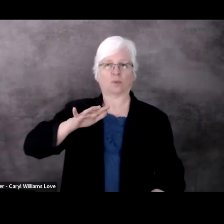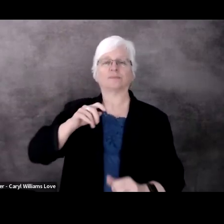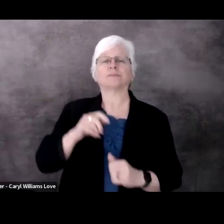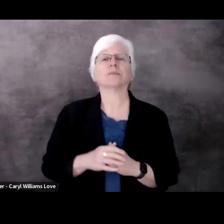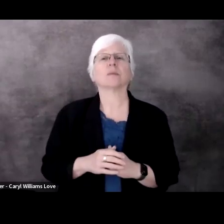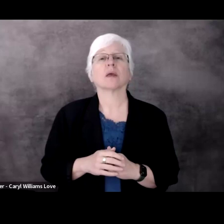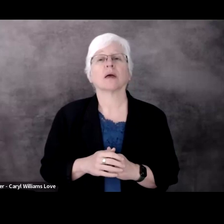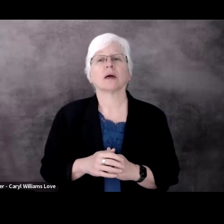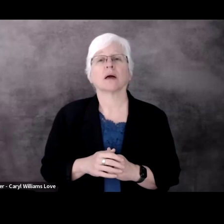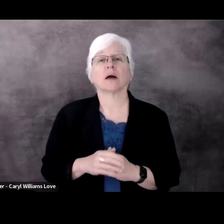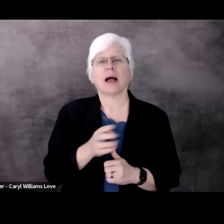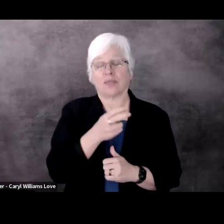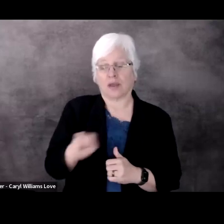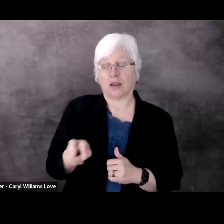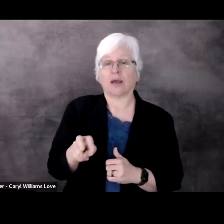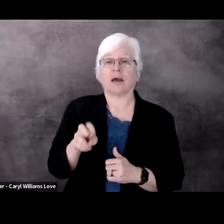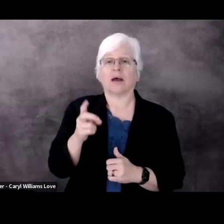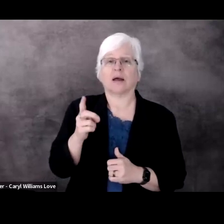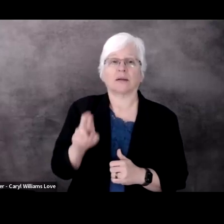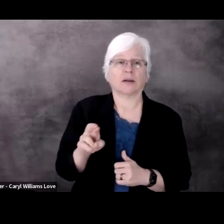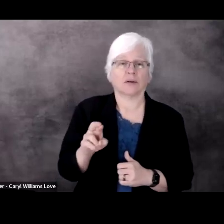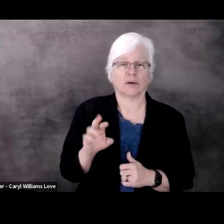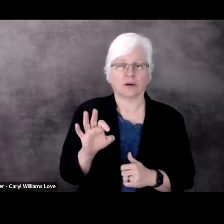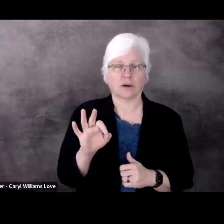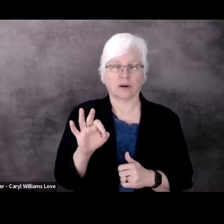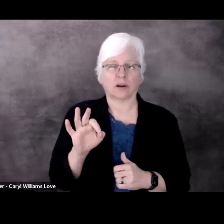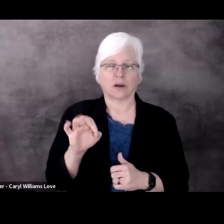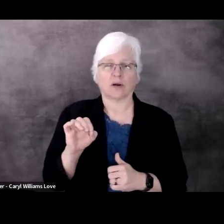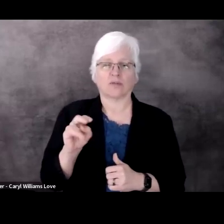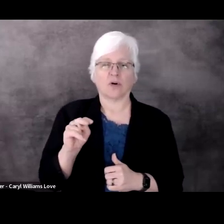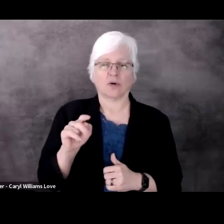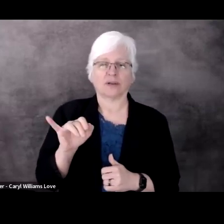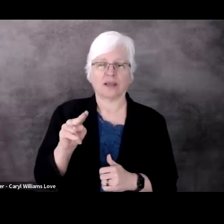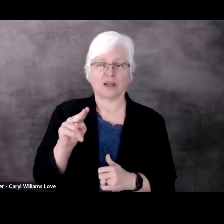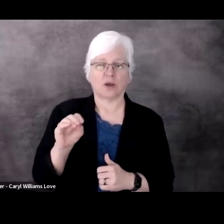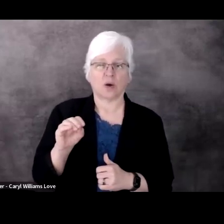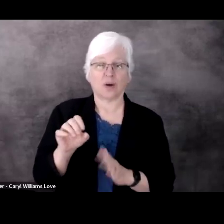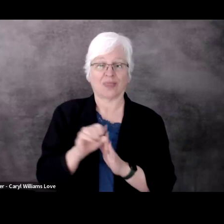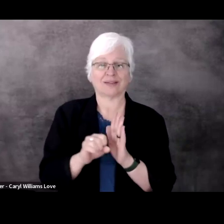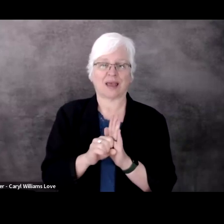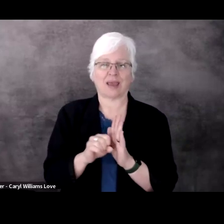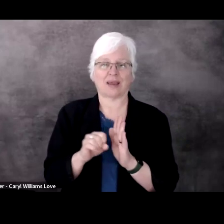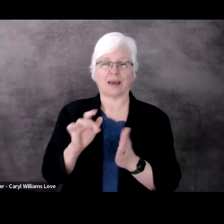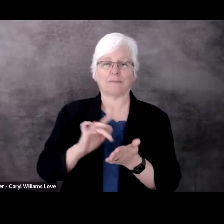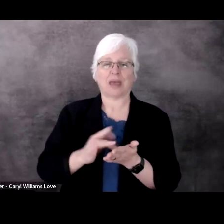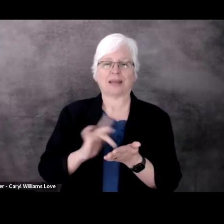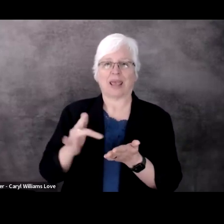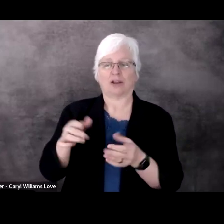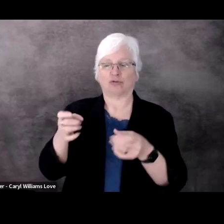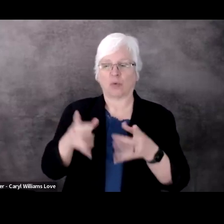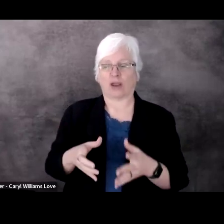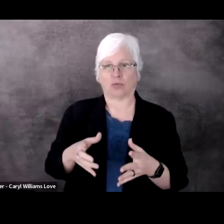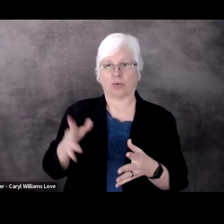Dr. Fotinos from Healthcare Authority, our state Medicaid director, is going to present on current state efforts